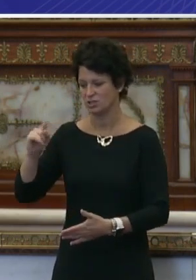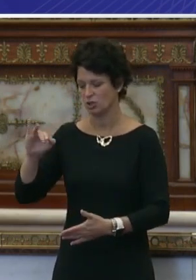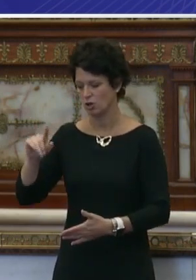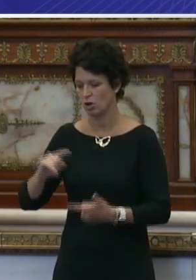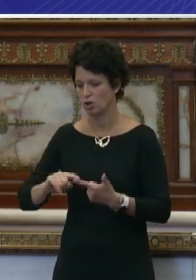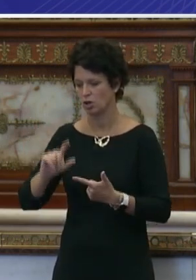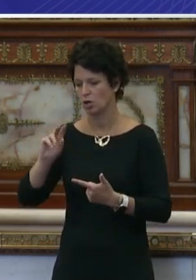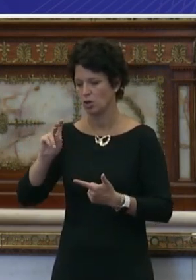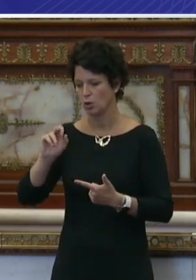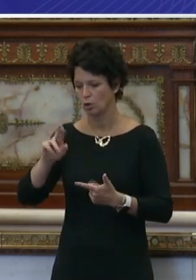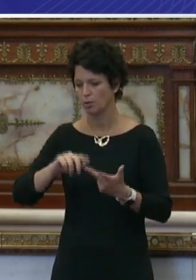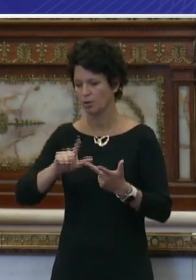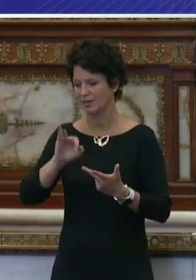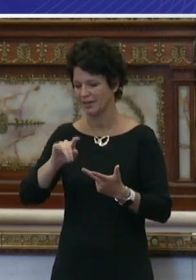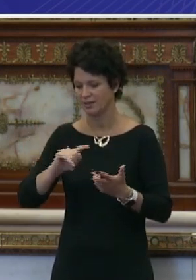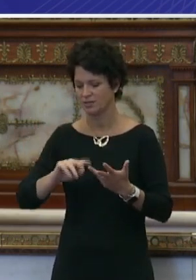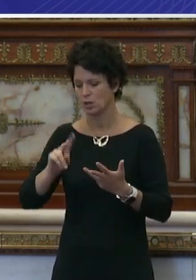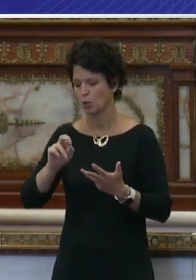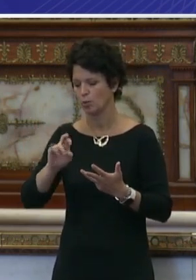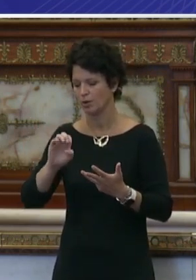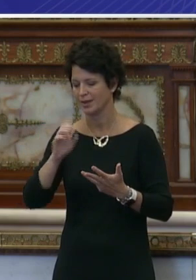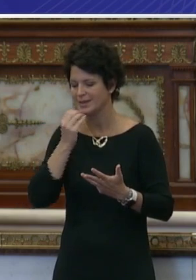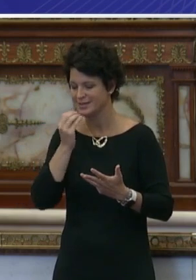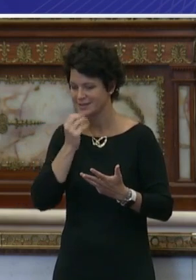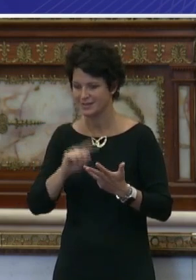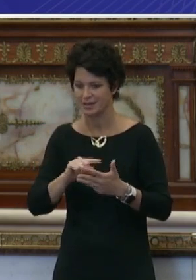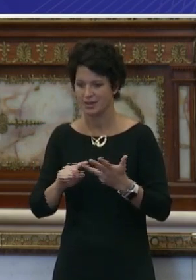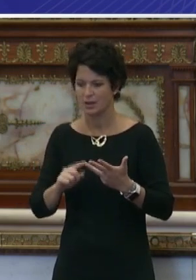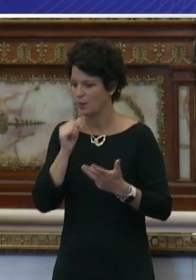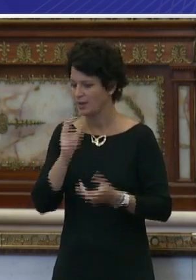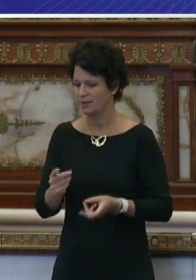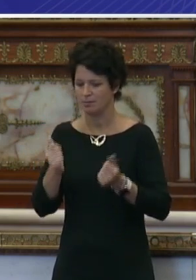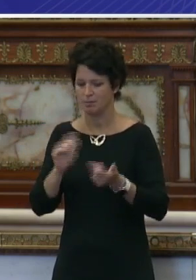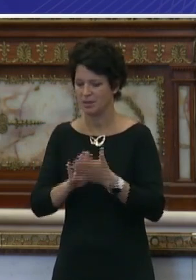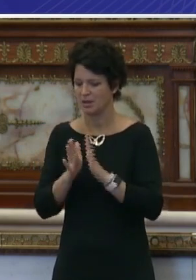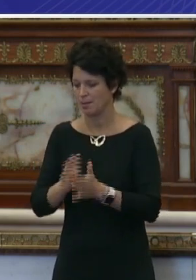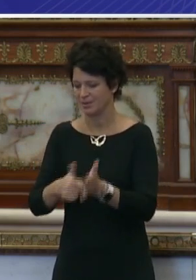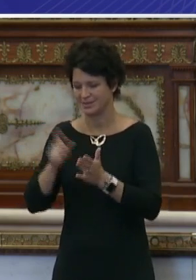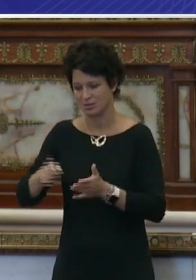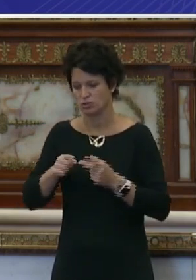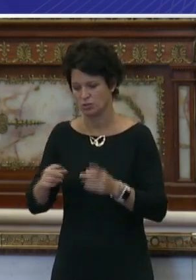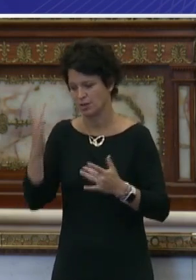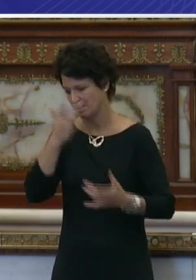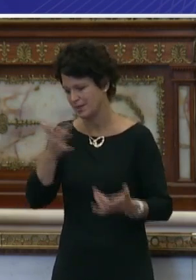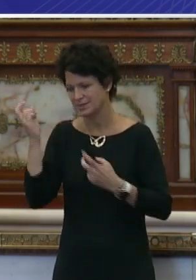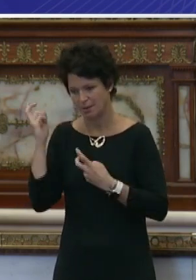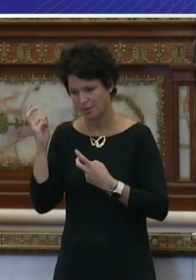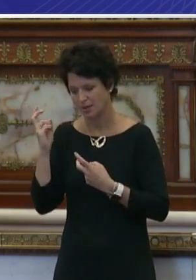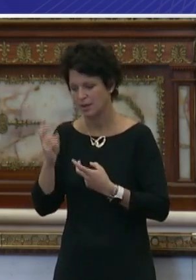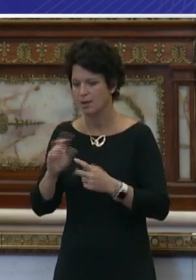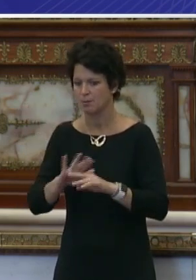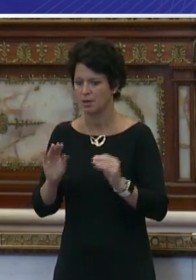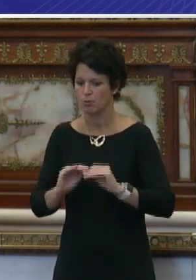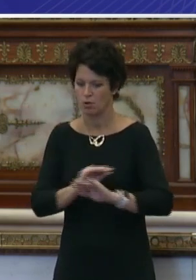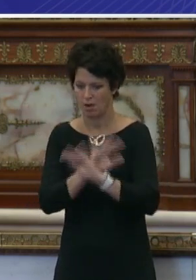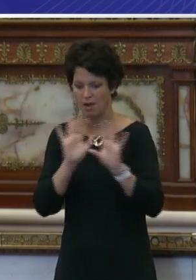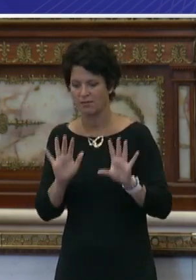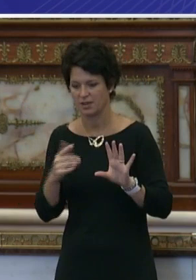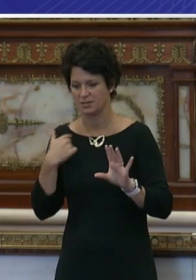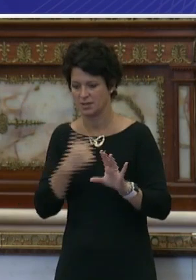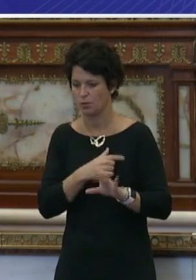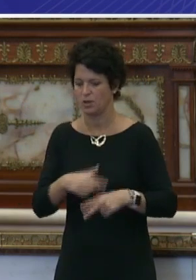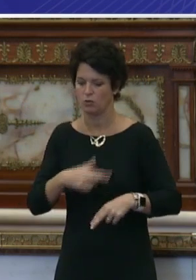Lyft, and Uber Eats. We did not suddenly become essential during the pandemic. This has just become more obvious that we